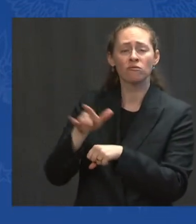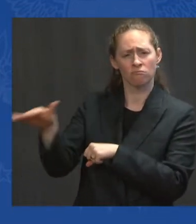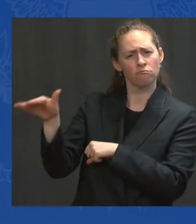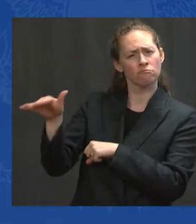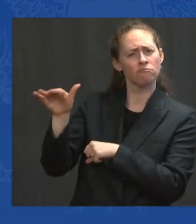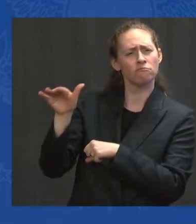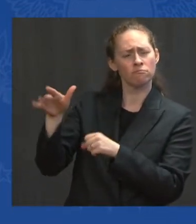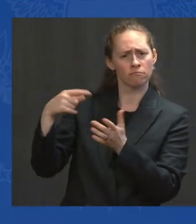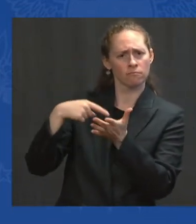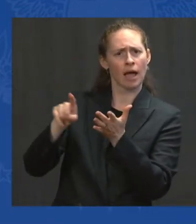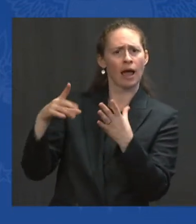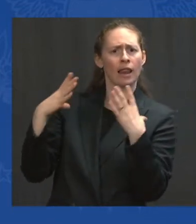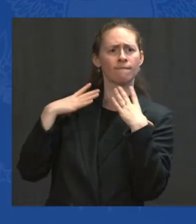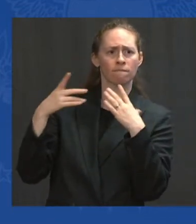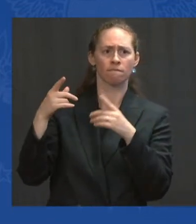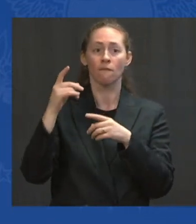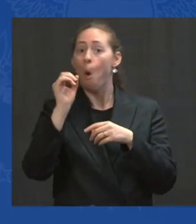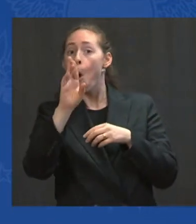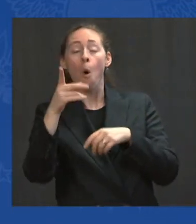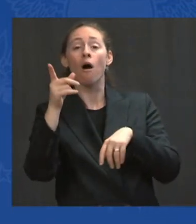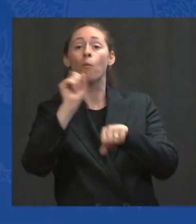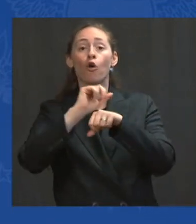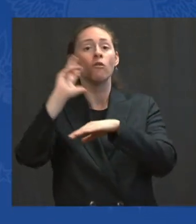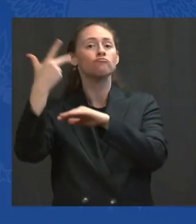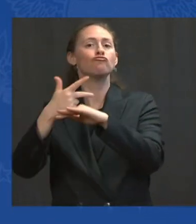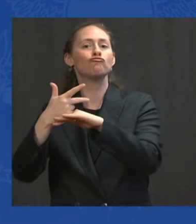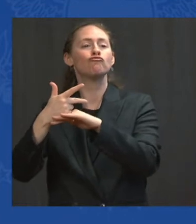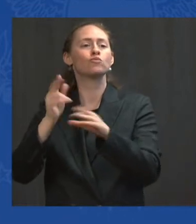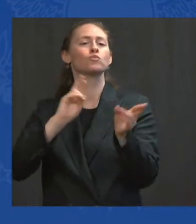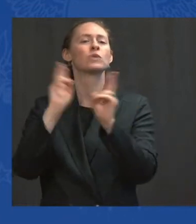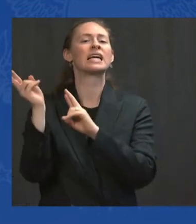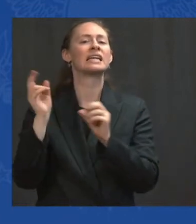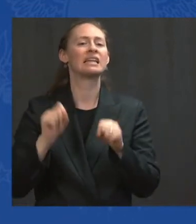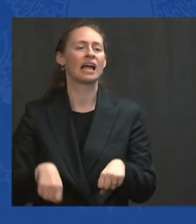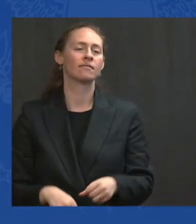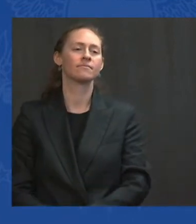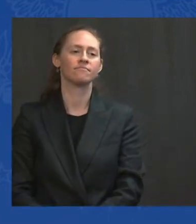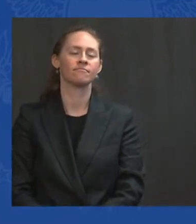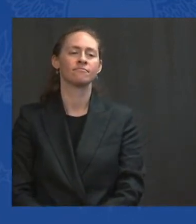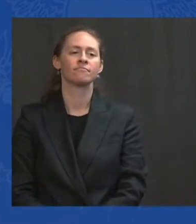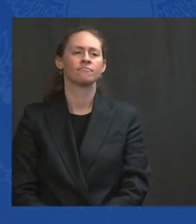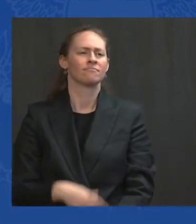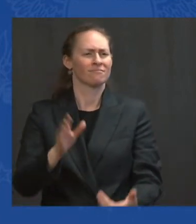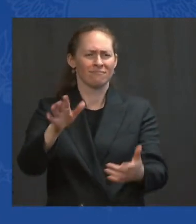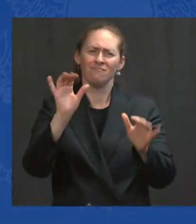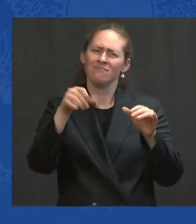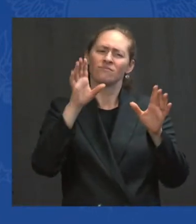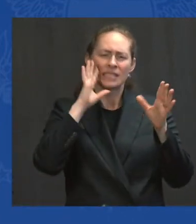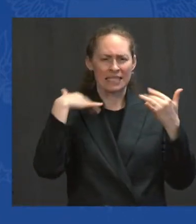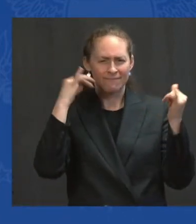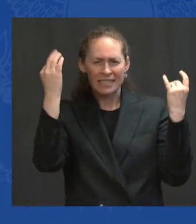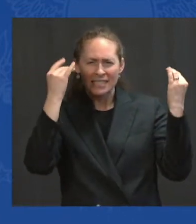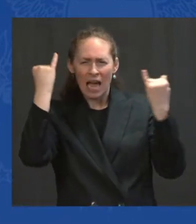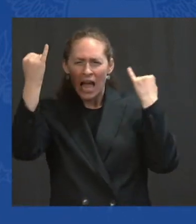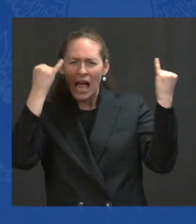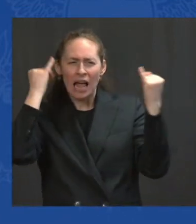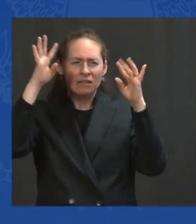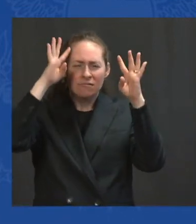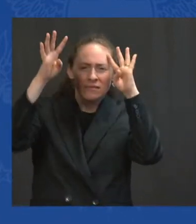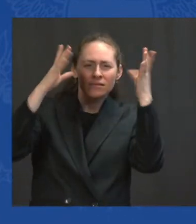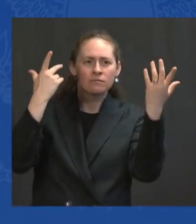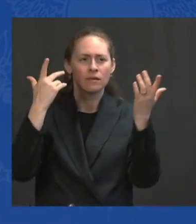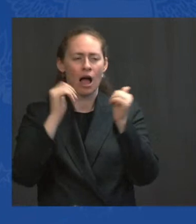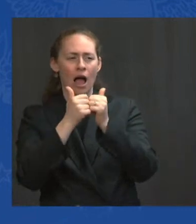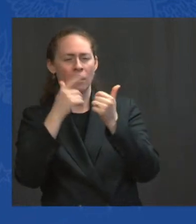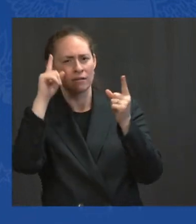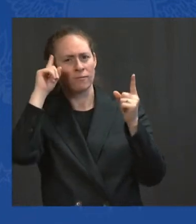opportunities. And of course, we'll continue to lift up best and promising practices, finding innovative ways to bring vaccinations to people.